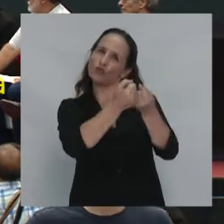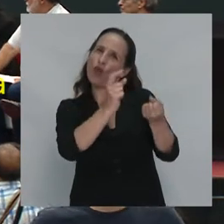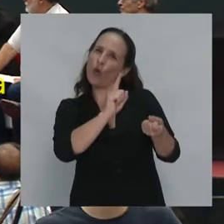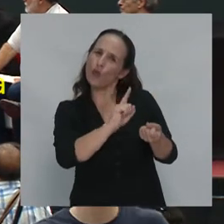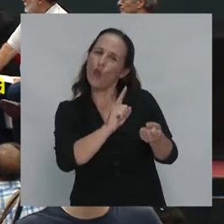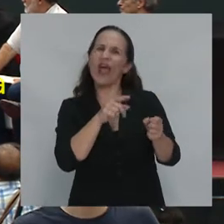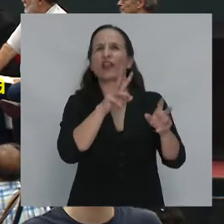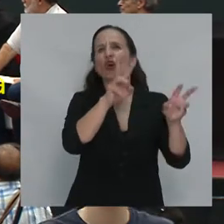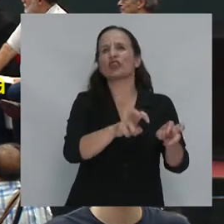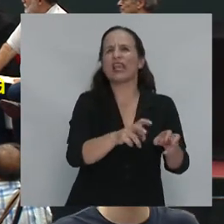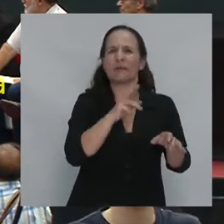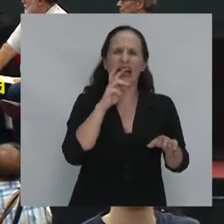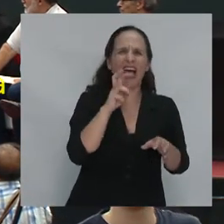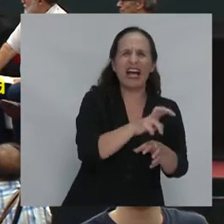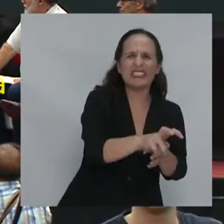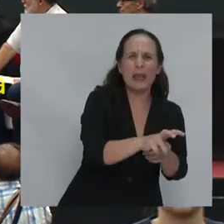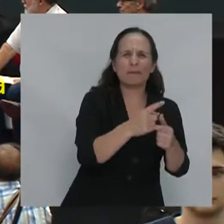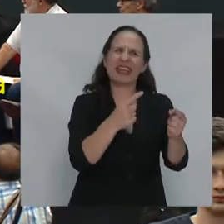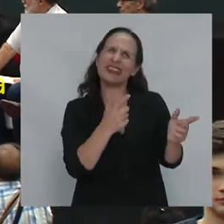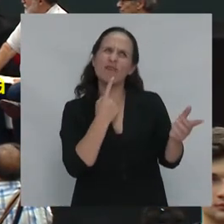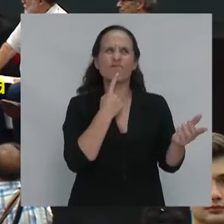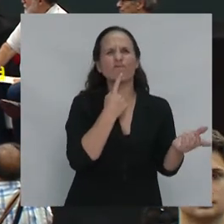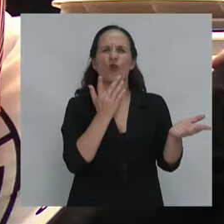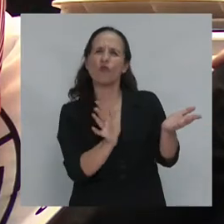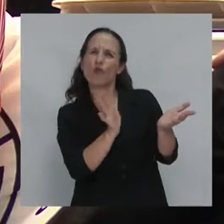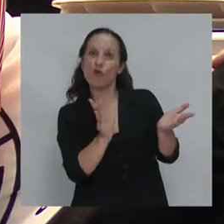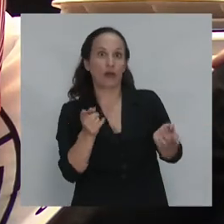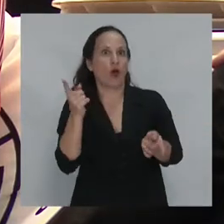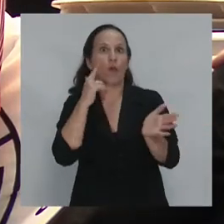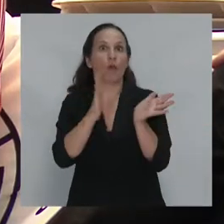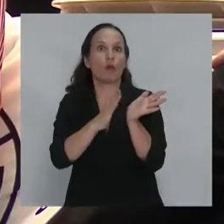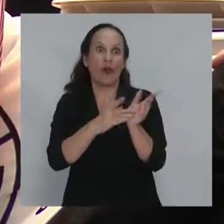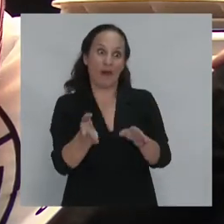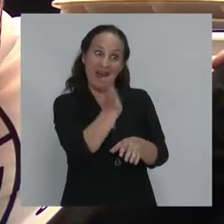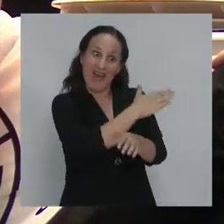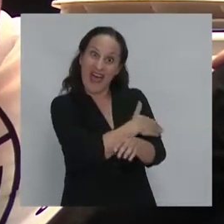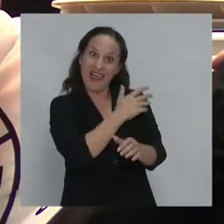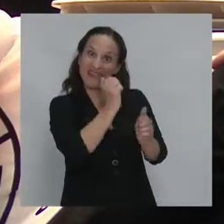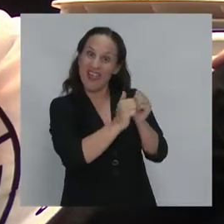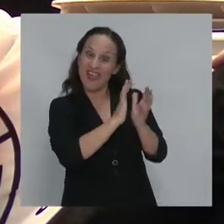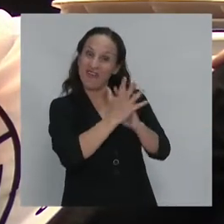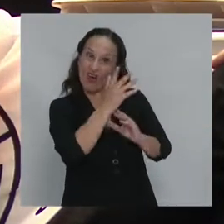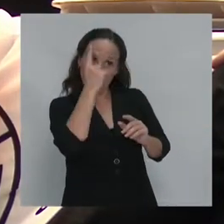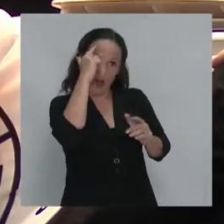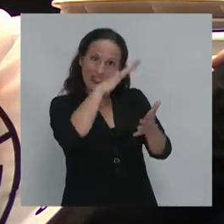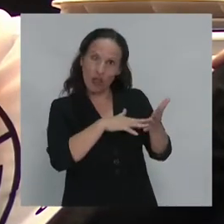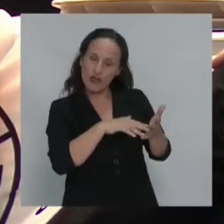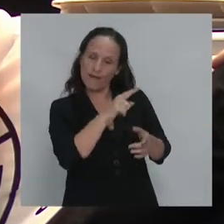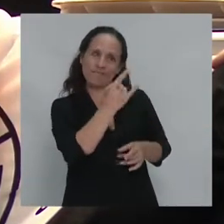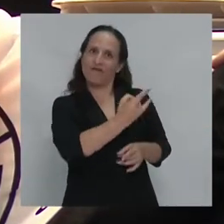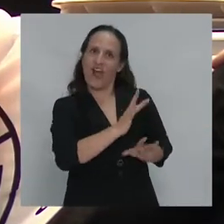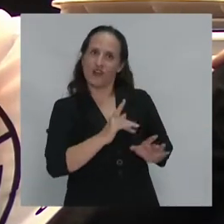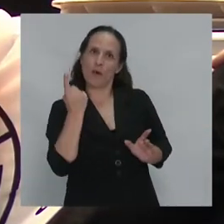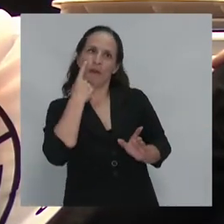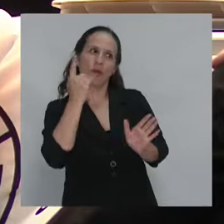completely false you have to have another place to stand and for that to happen you cannot derive it by negation you